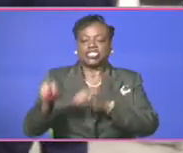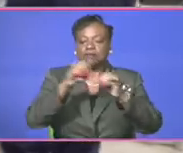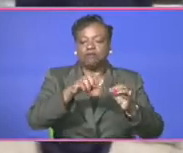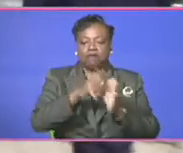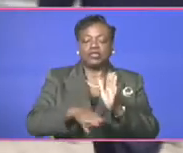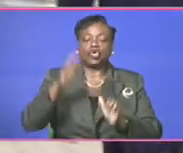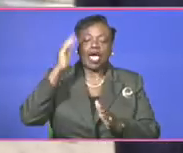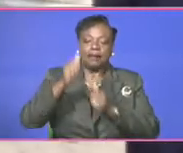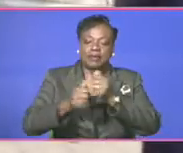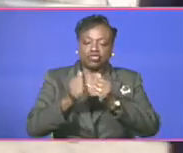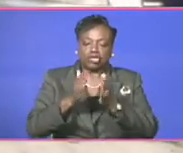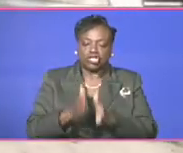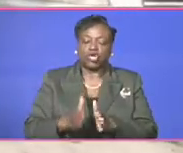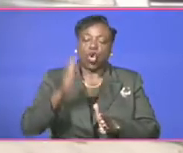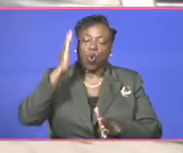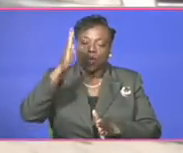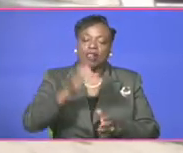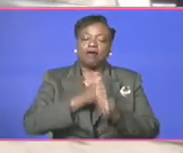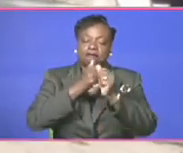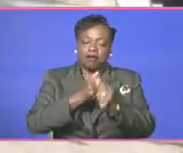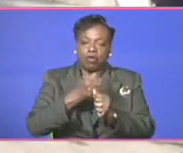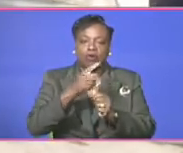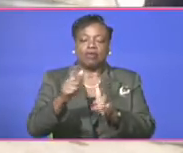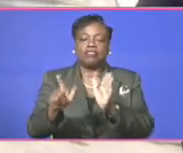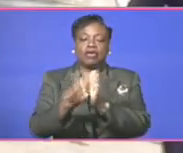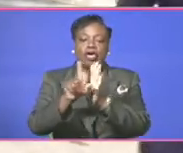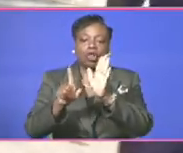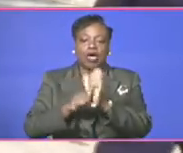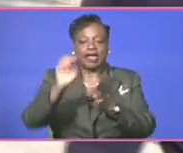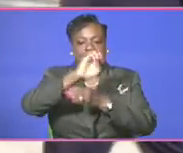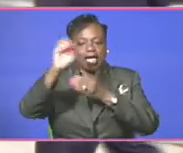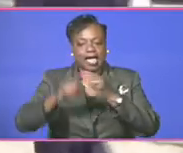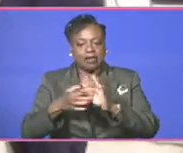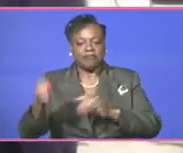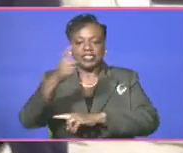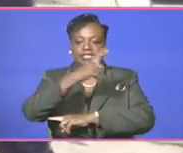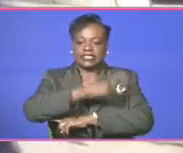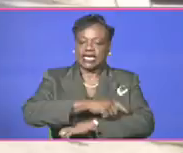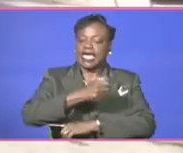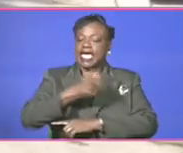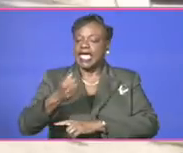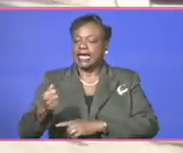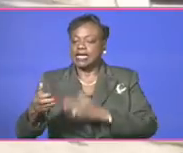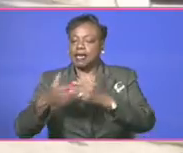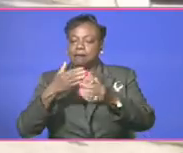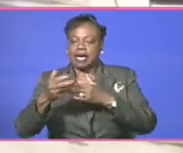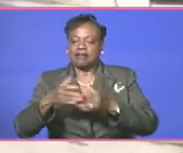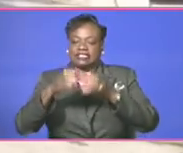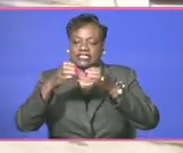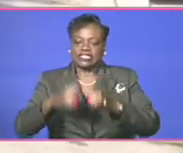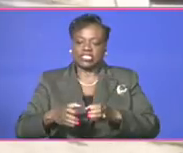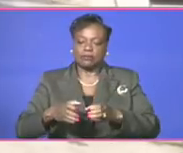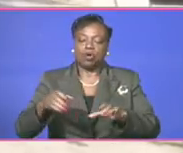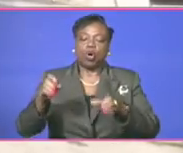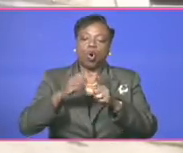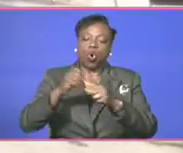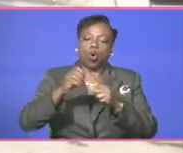Regardless of what that requires, they will ensure at the end of the day that any matter regarding citizenship and those regarding